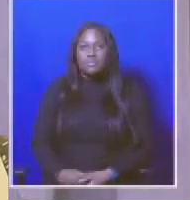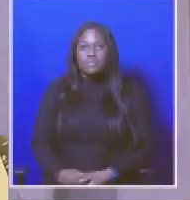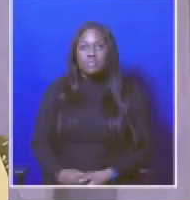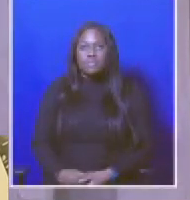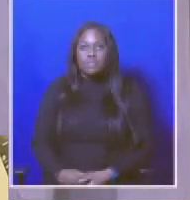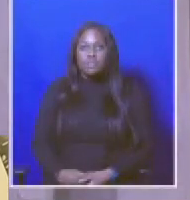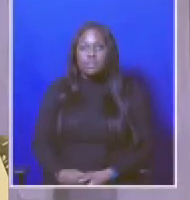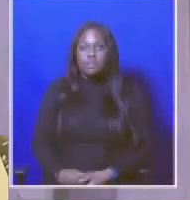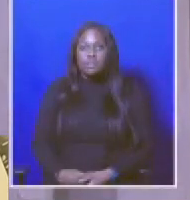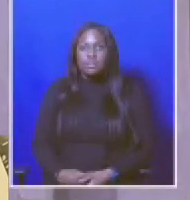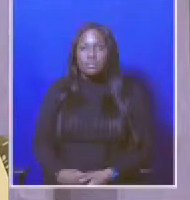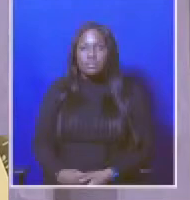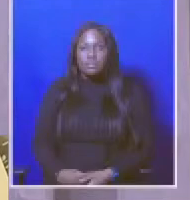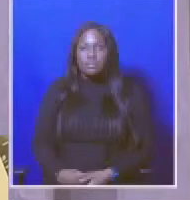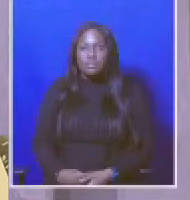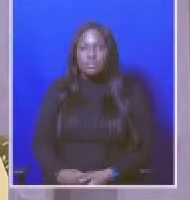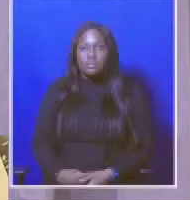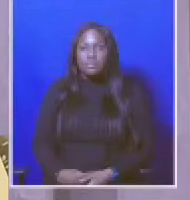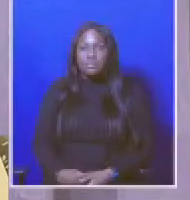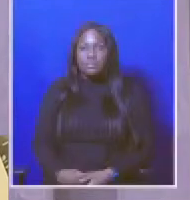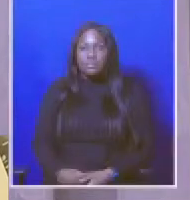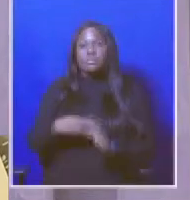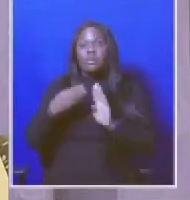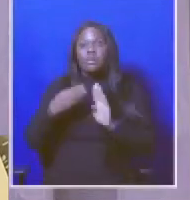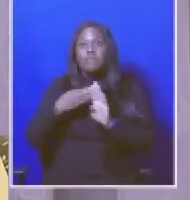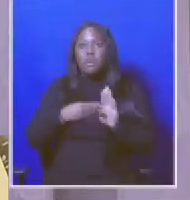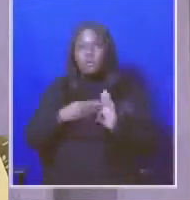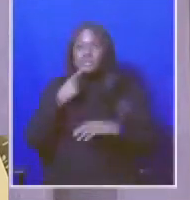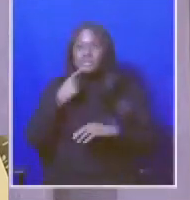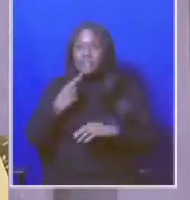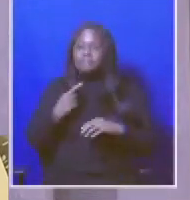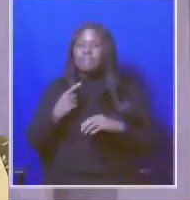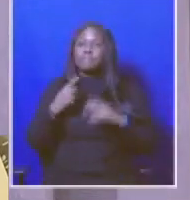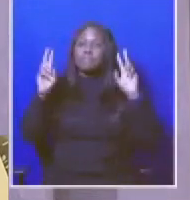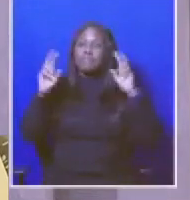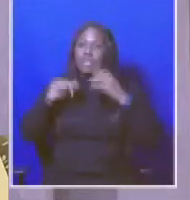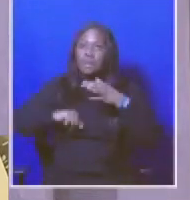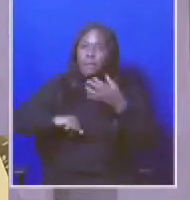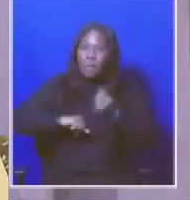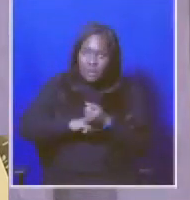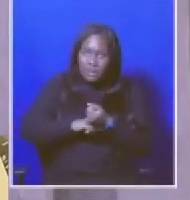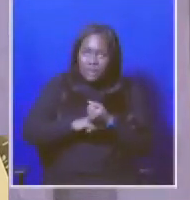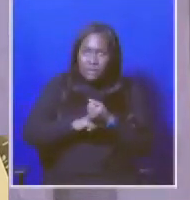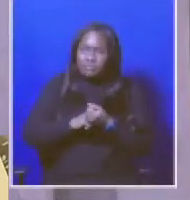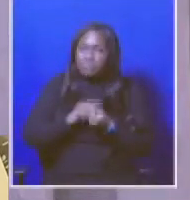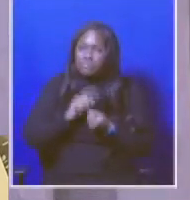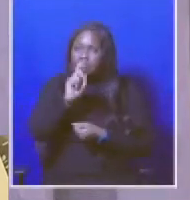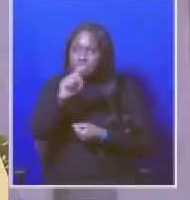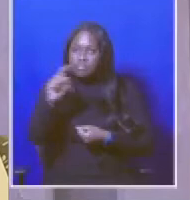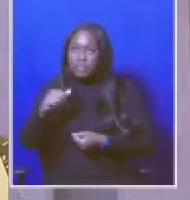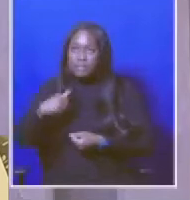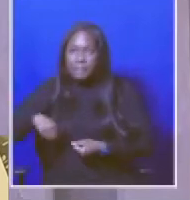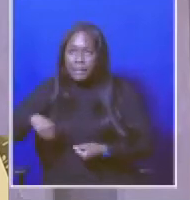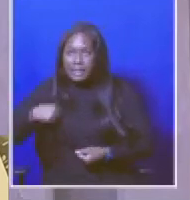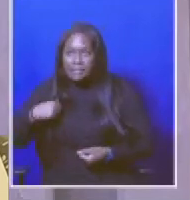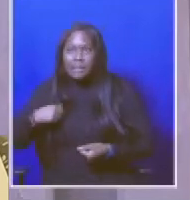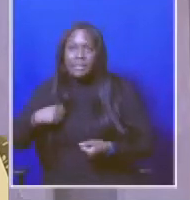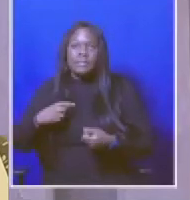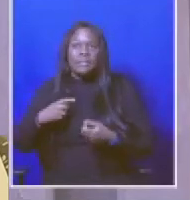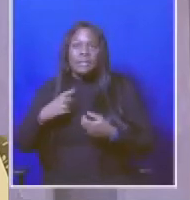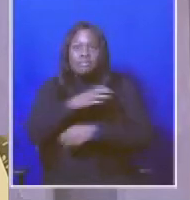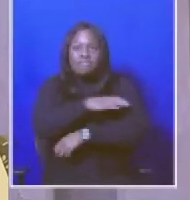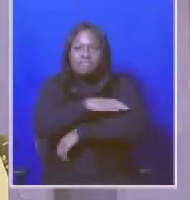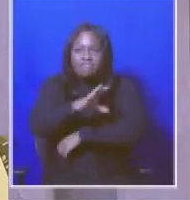approach for us, as I said earlier, is to support municipalities, help them with